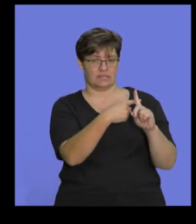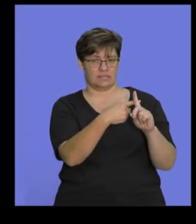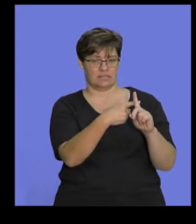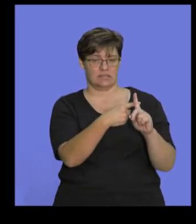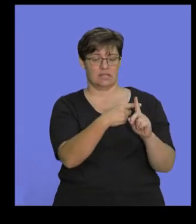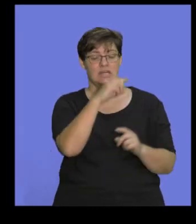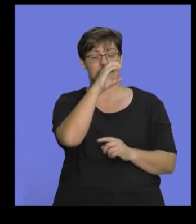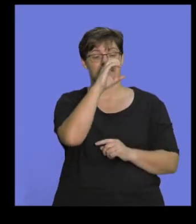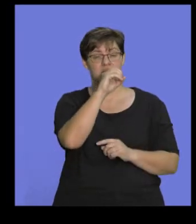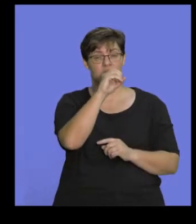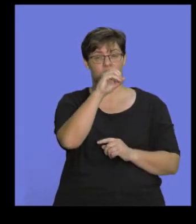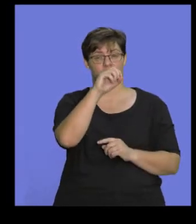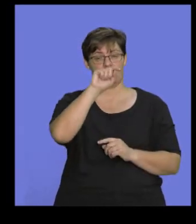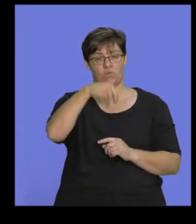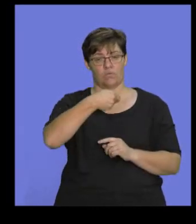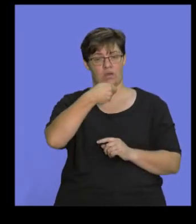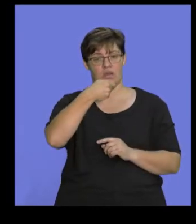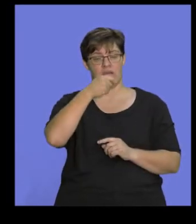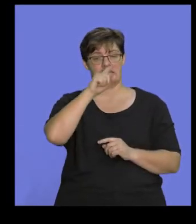plus the